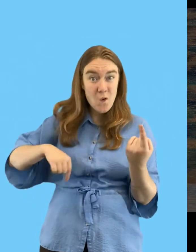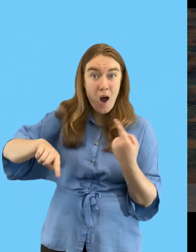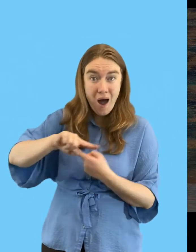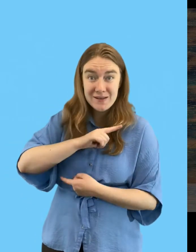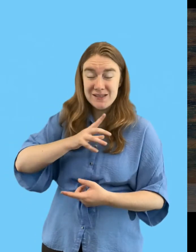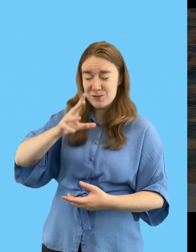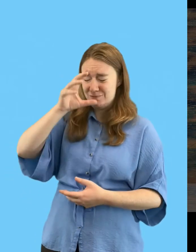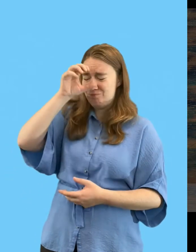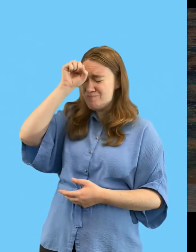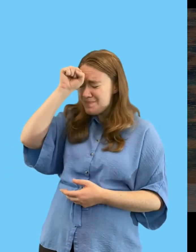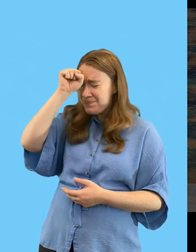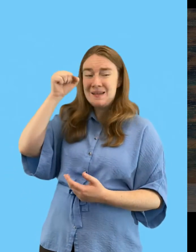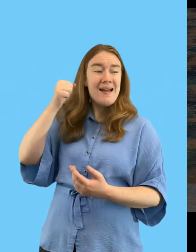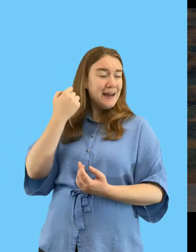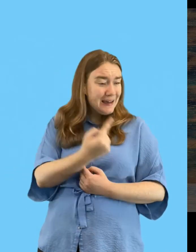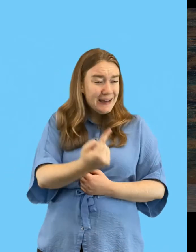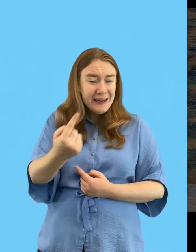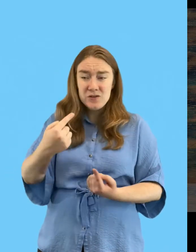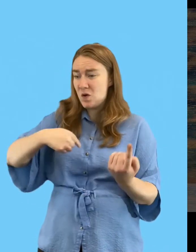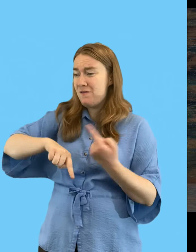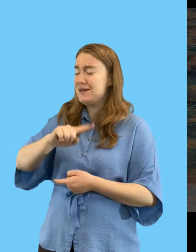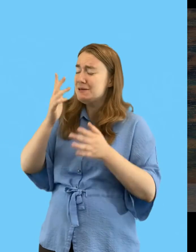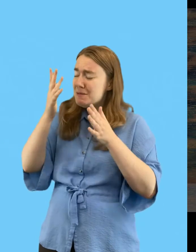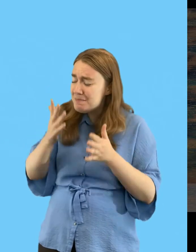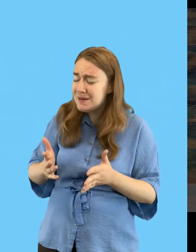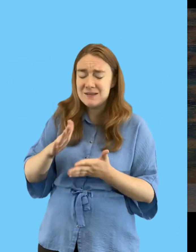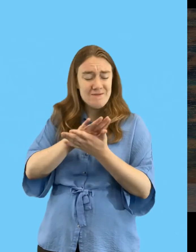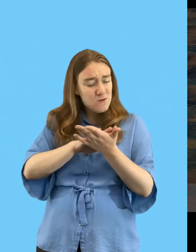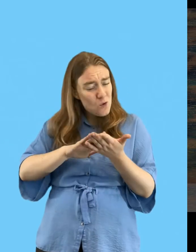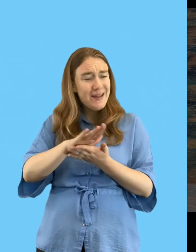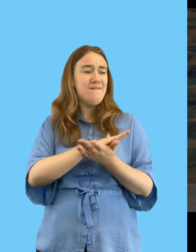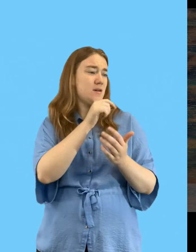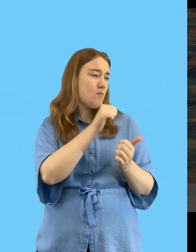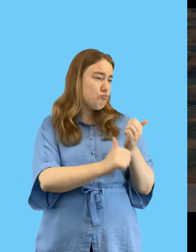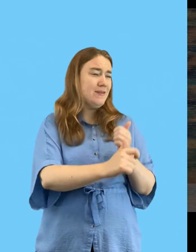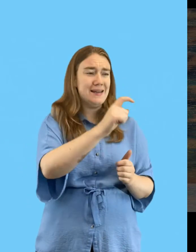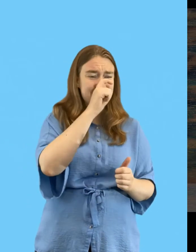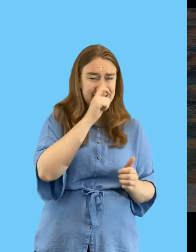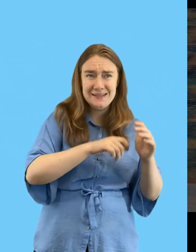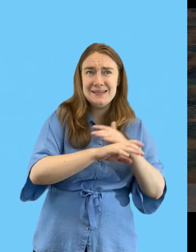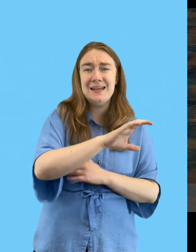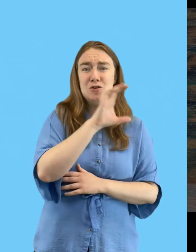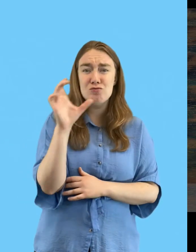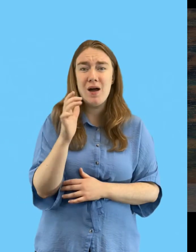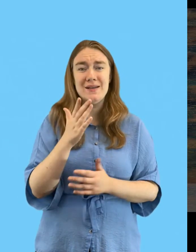the need for each of us to forgive our brothers and sisters in Christ when they wrong